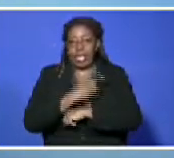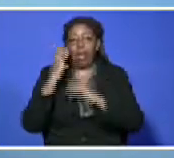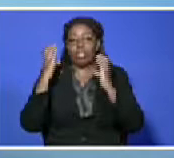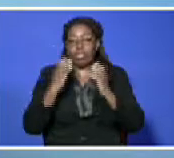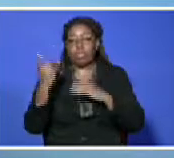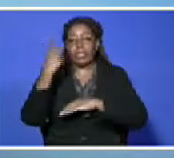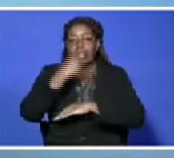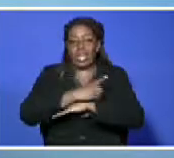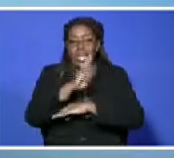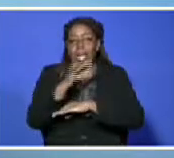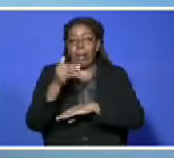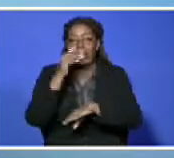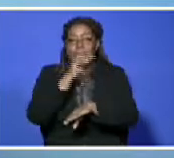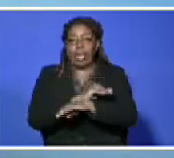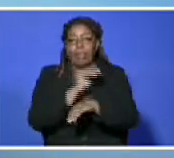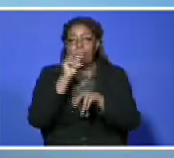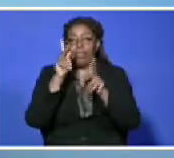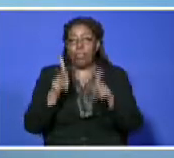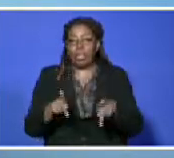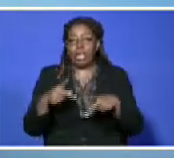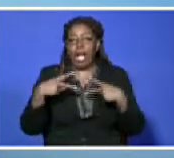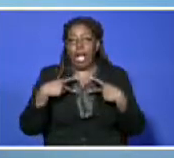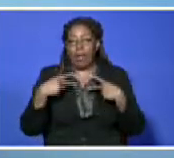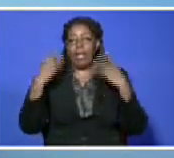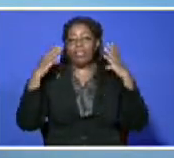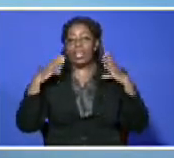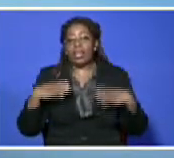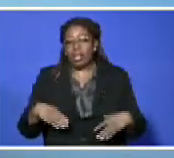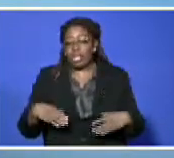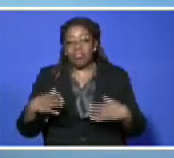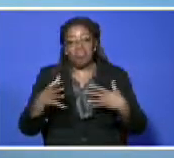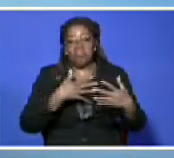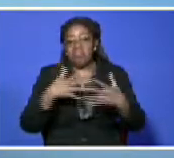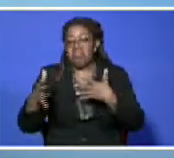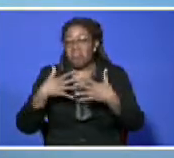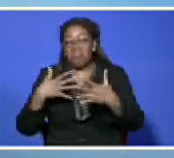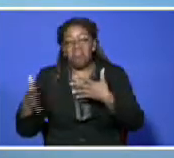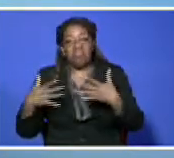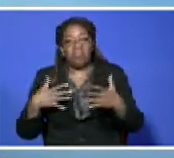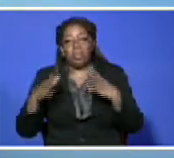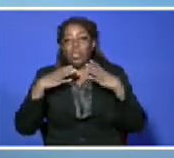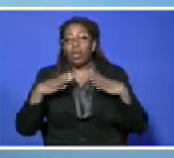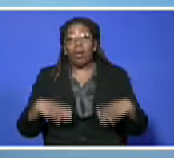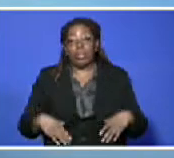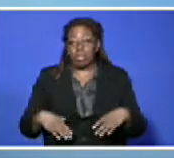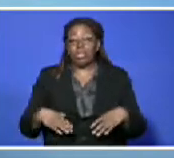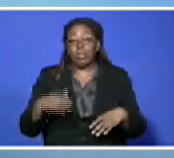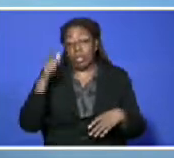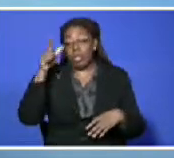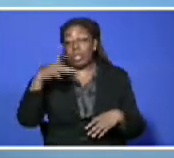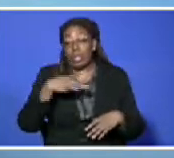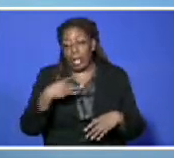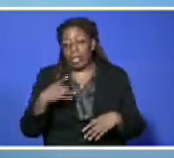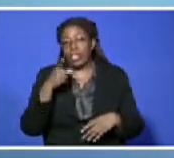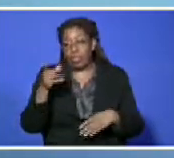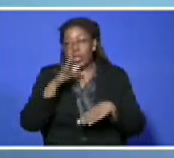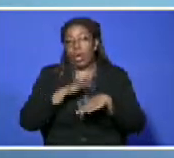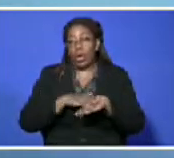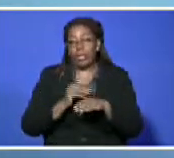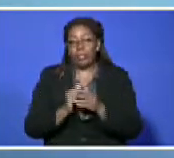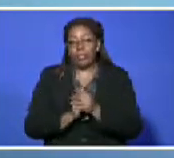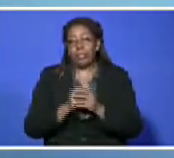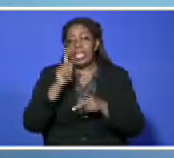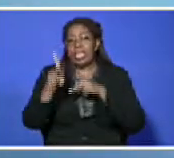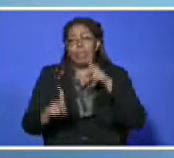that by that evening, everybody should have their costume, whatever that particular costume is, you wear.